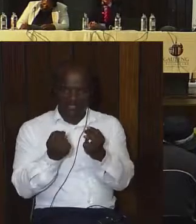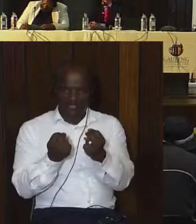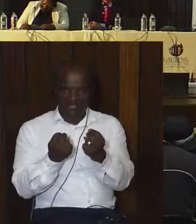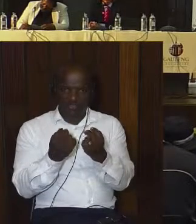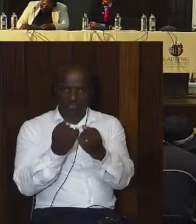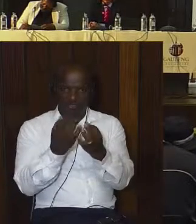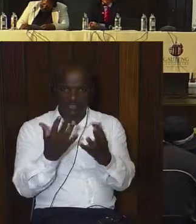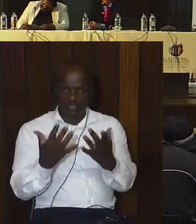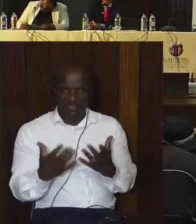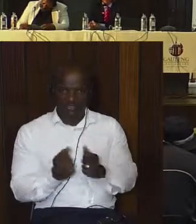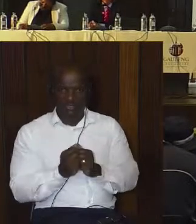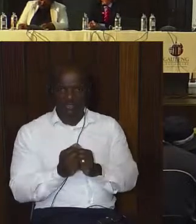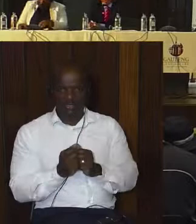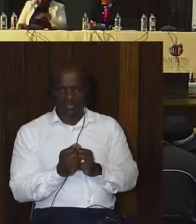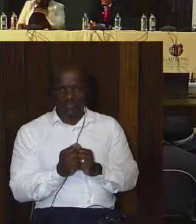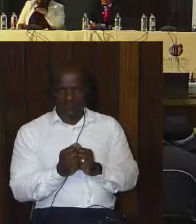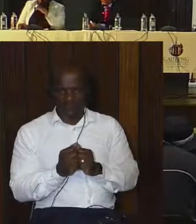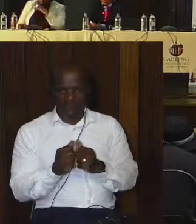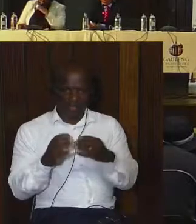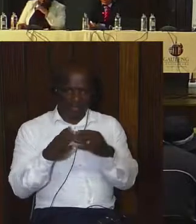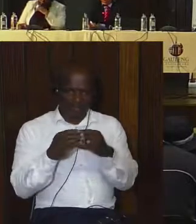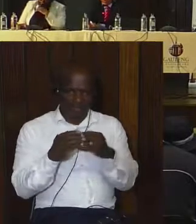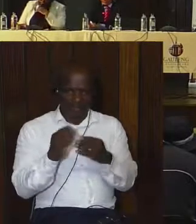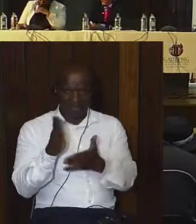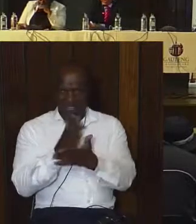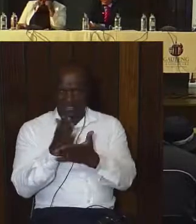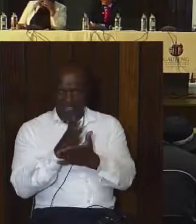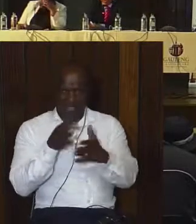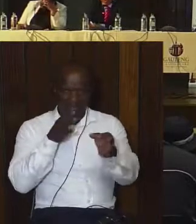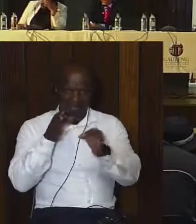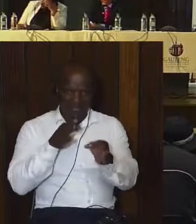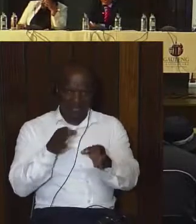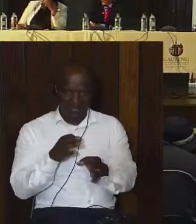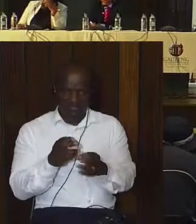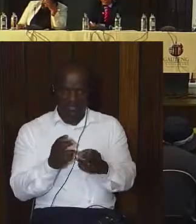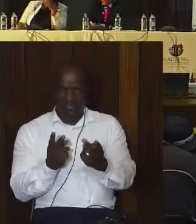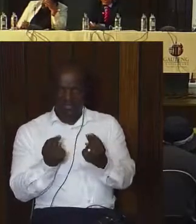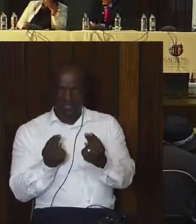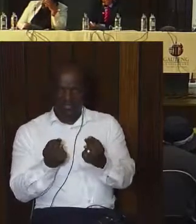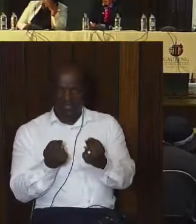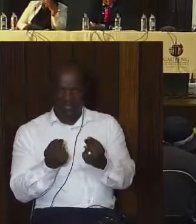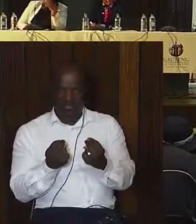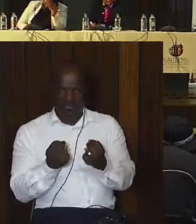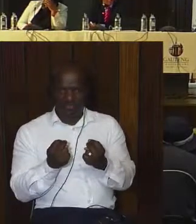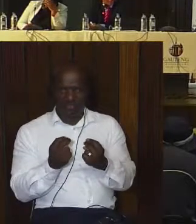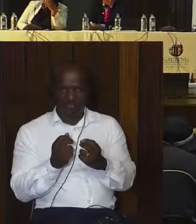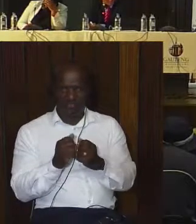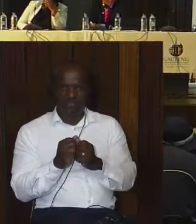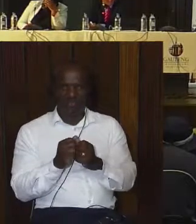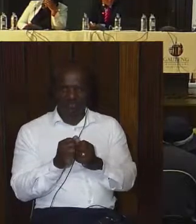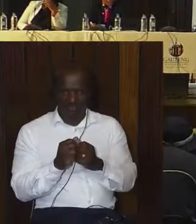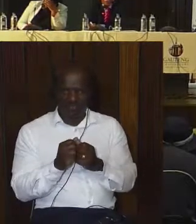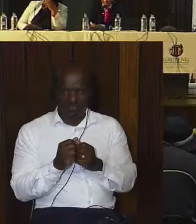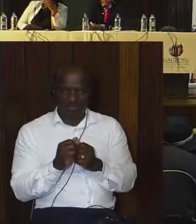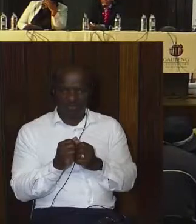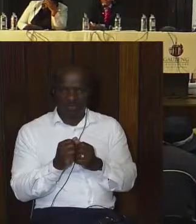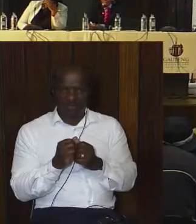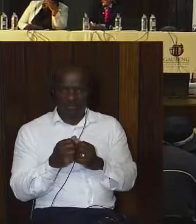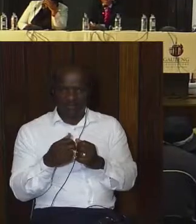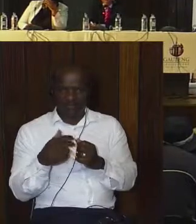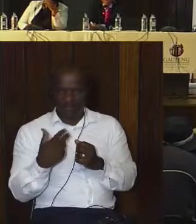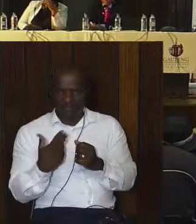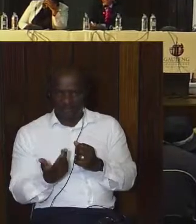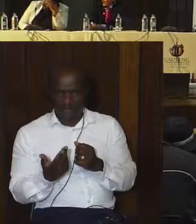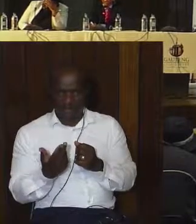share with the members how we are dealing with this. In our new budget, we have not budgeted for the